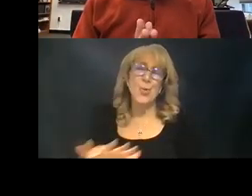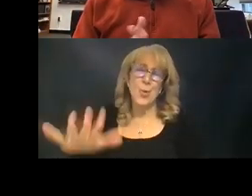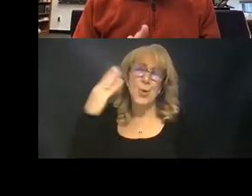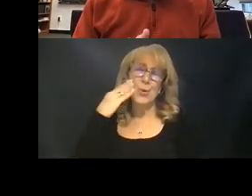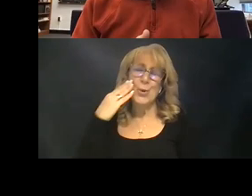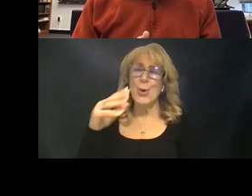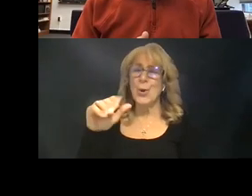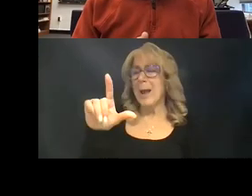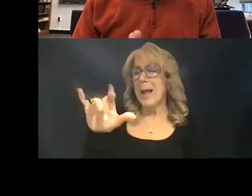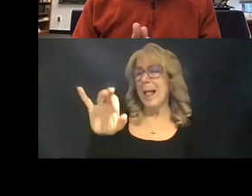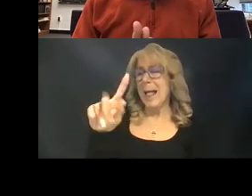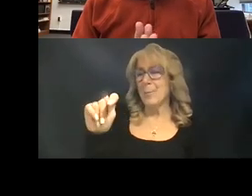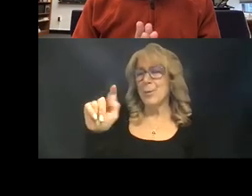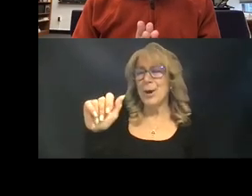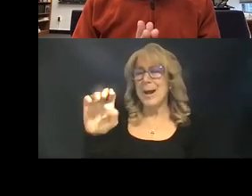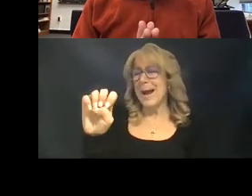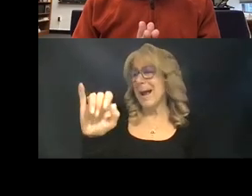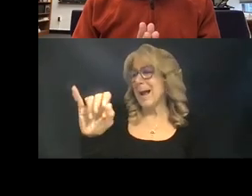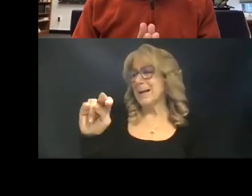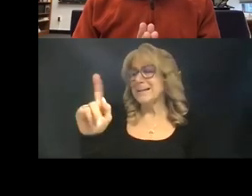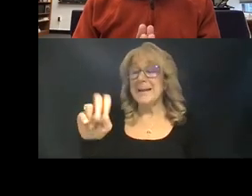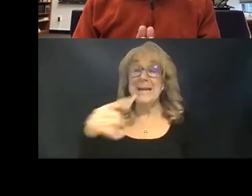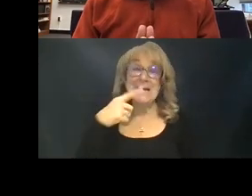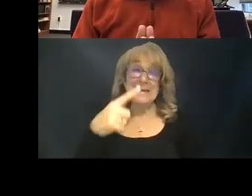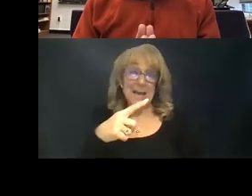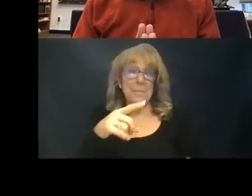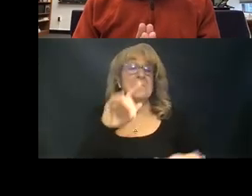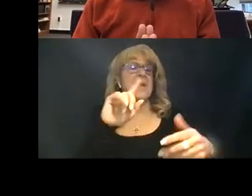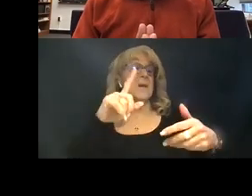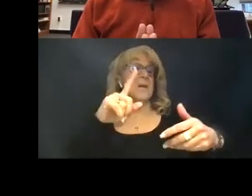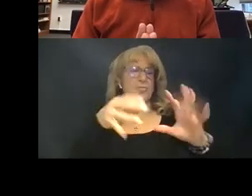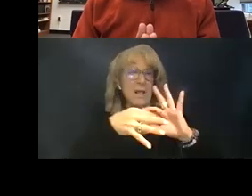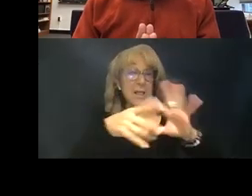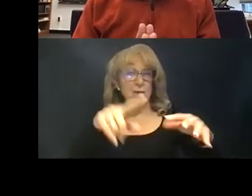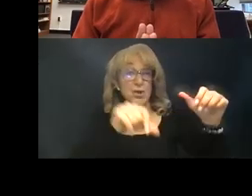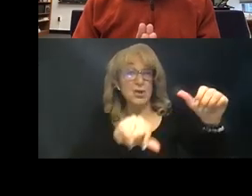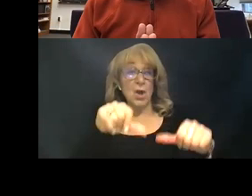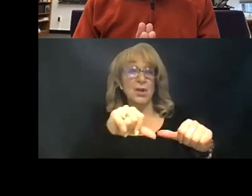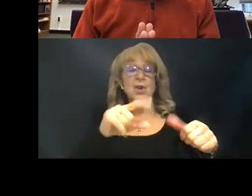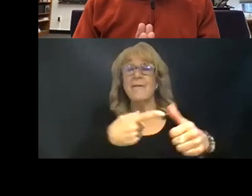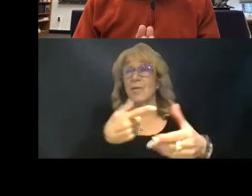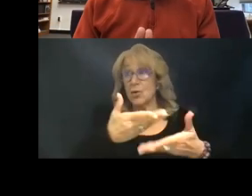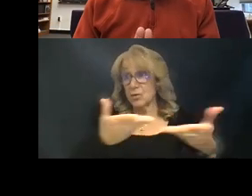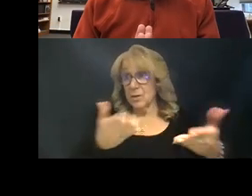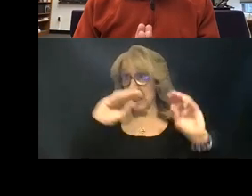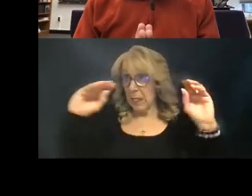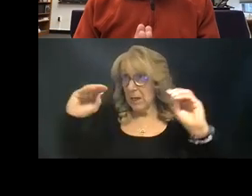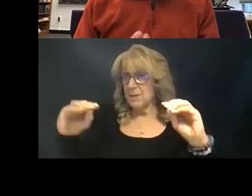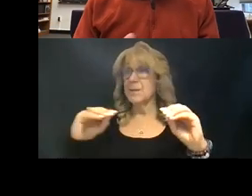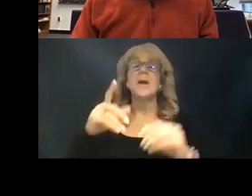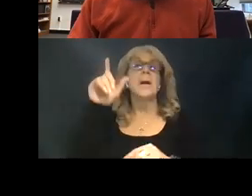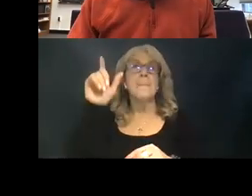he said, "In the matter of science, the first lesson should contain nothing but what is experimental and interesting to